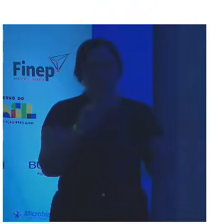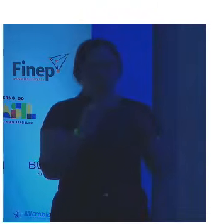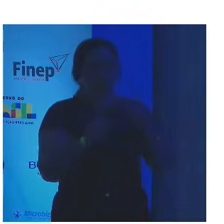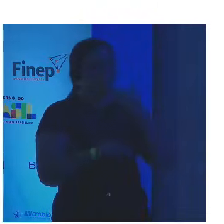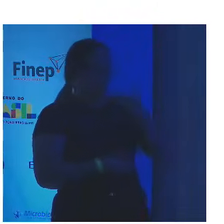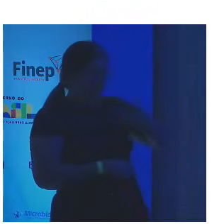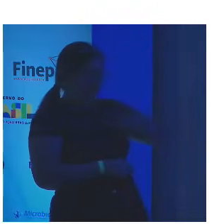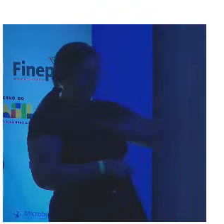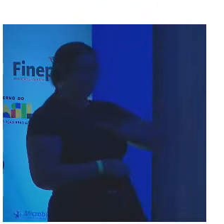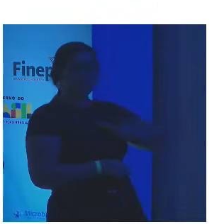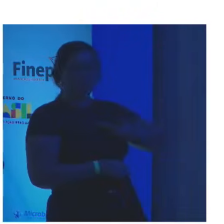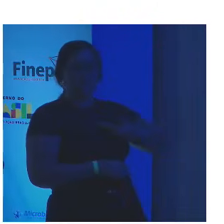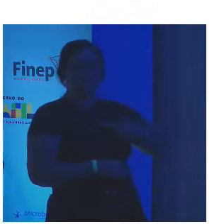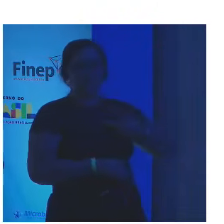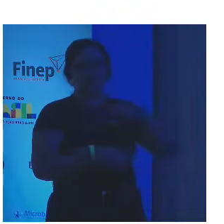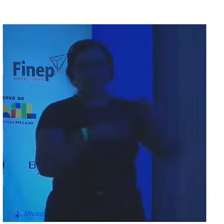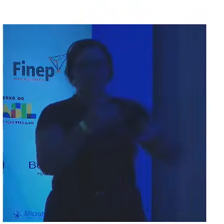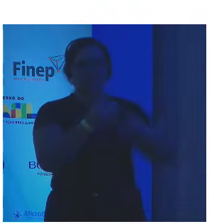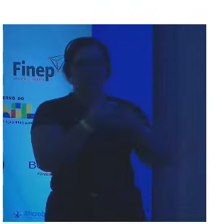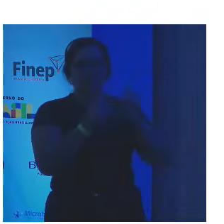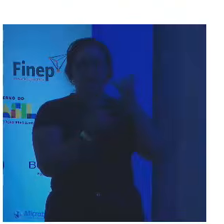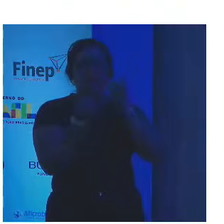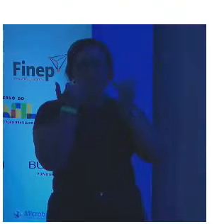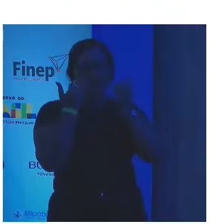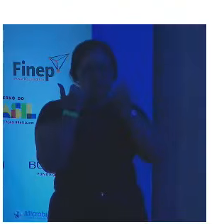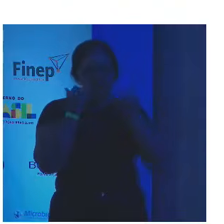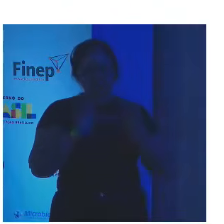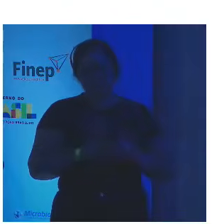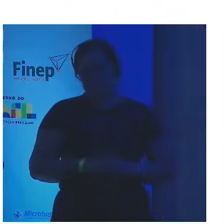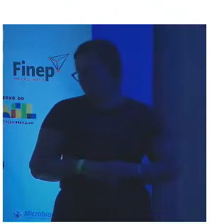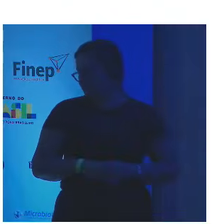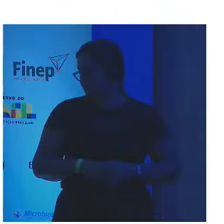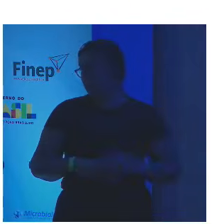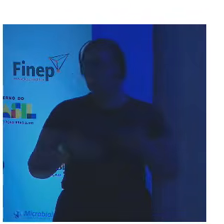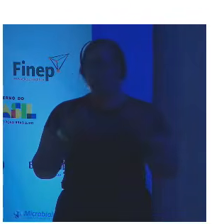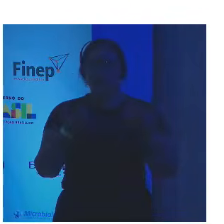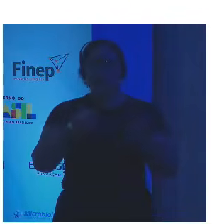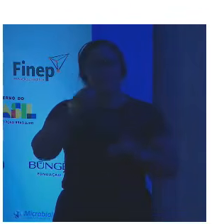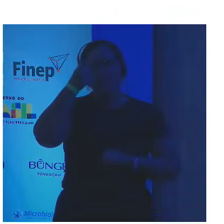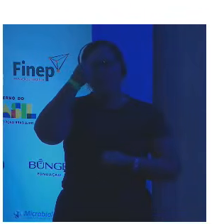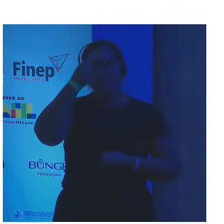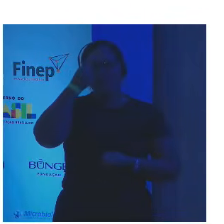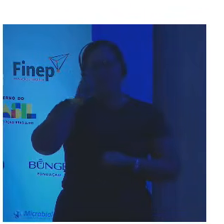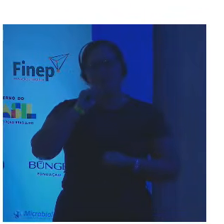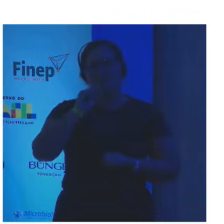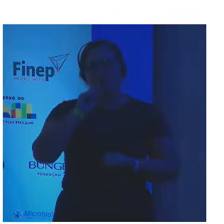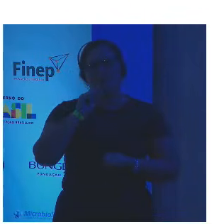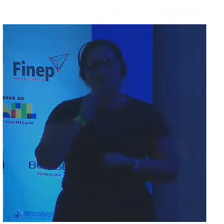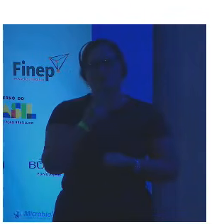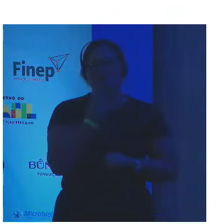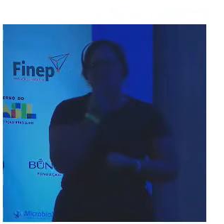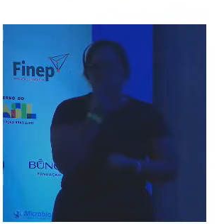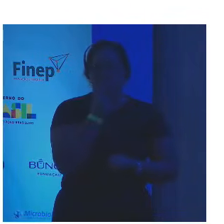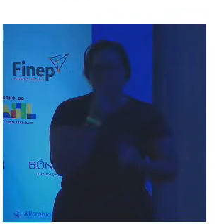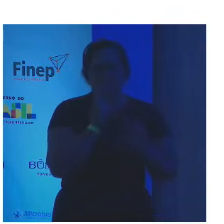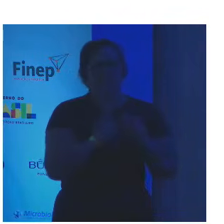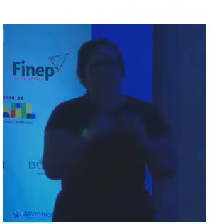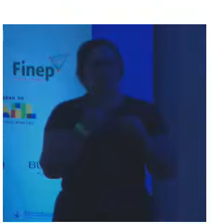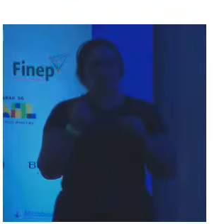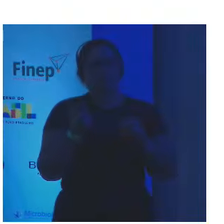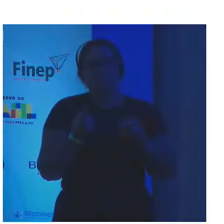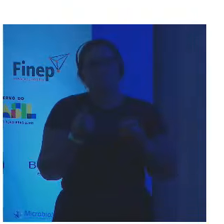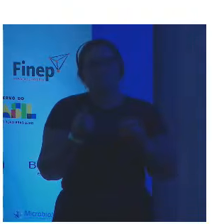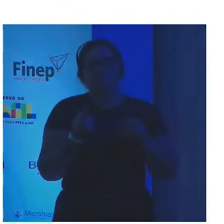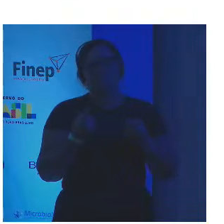You're now active and you say, well, let's consider the plastic in the Med Sea.